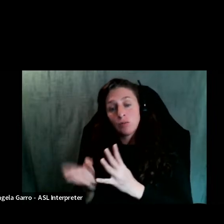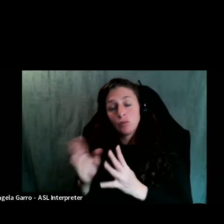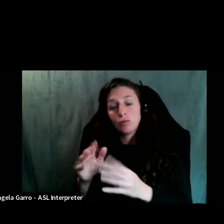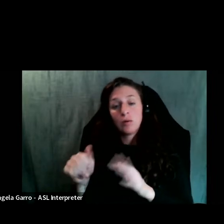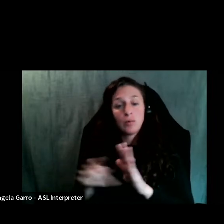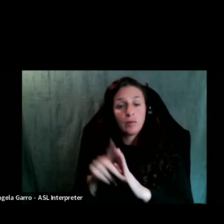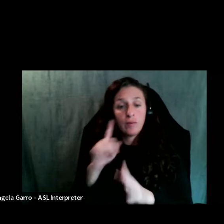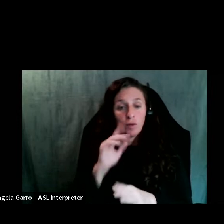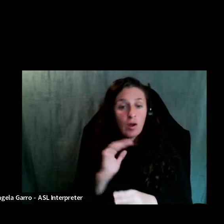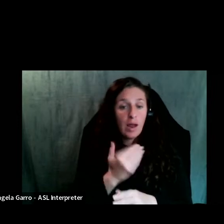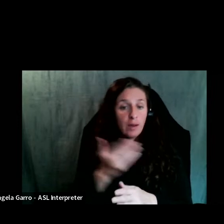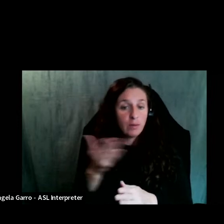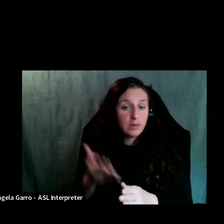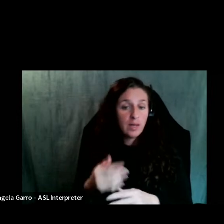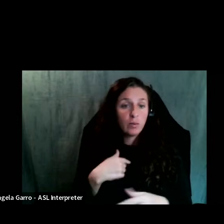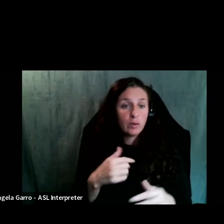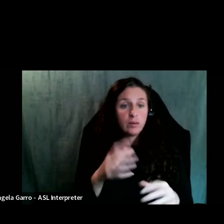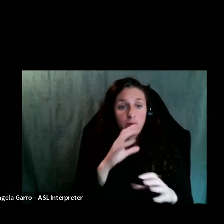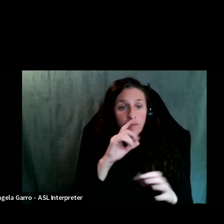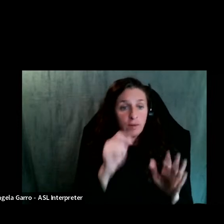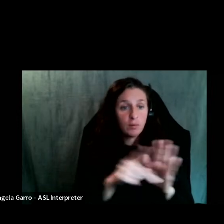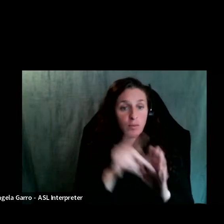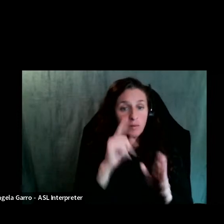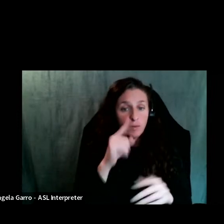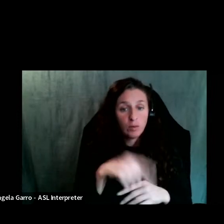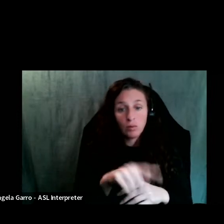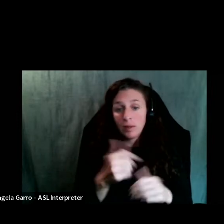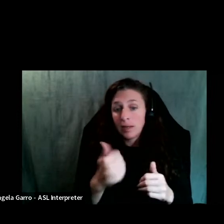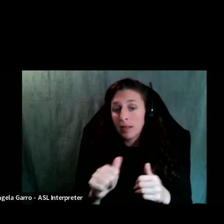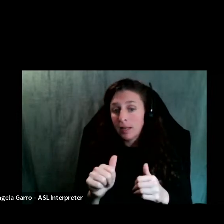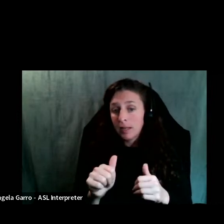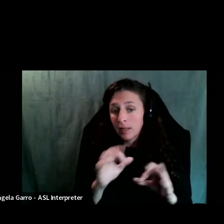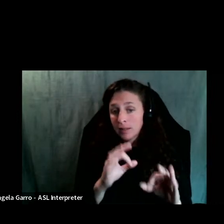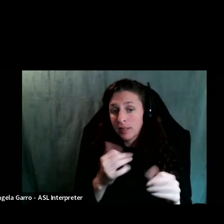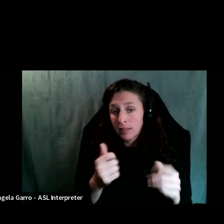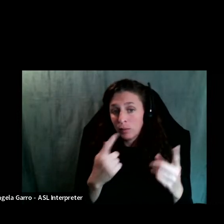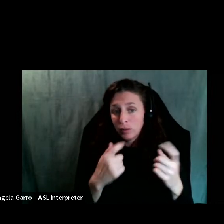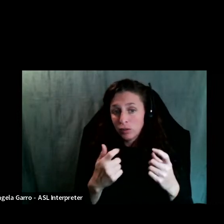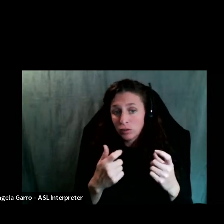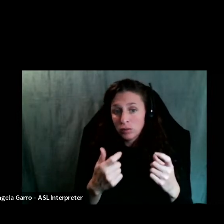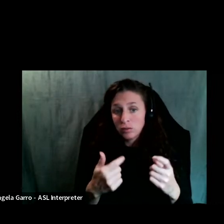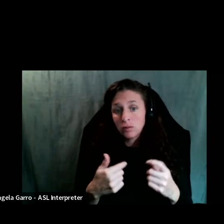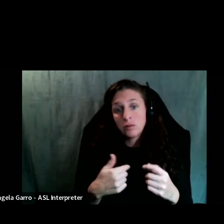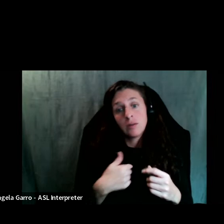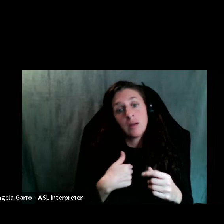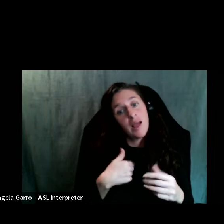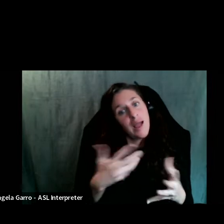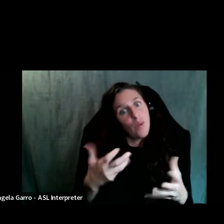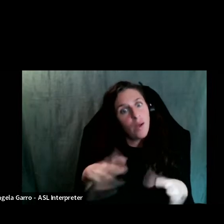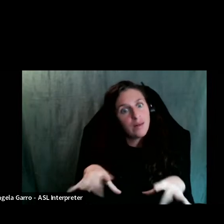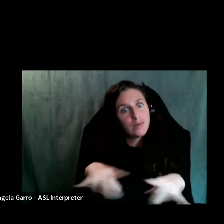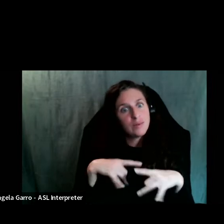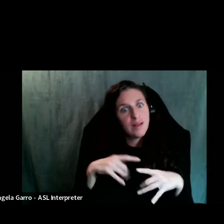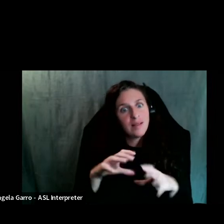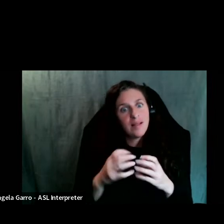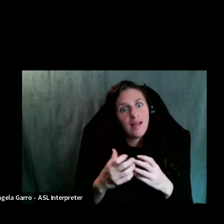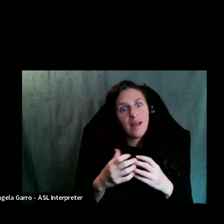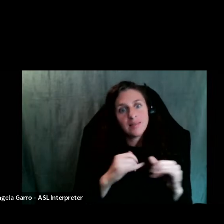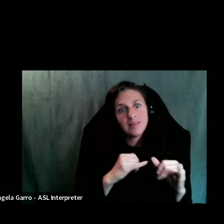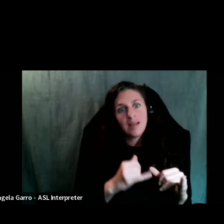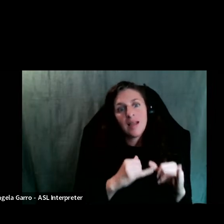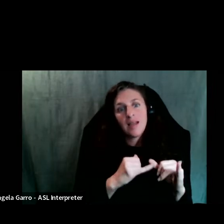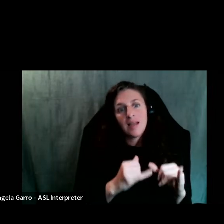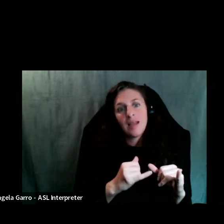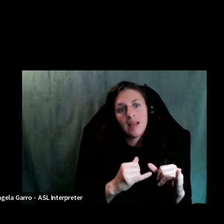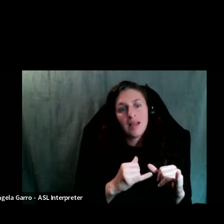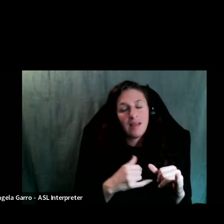we're seeking approval from you all. Excellent. Any questions? Motion? I would like to take that class. Yeah, ditto. I was just